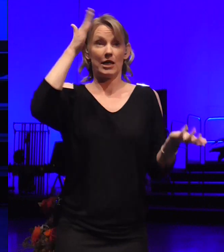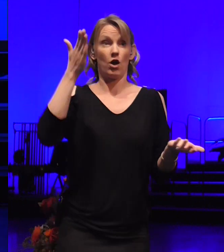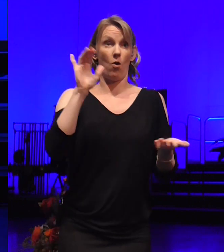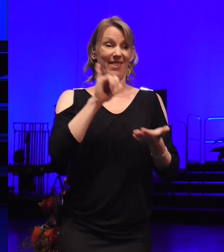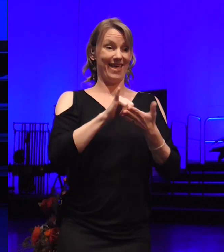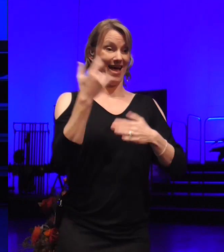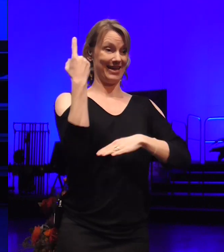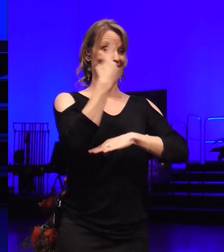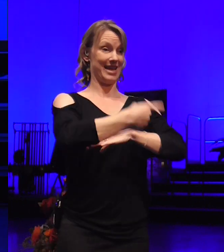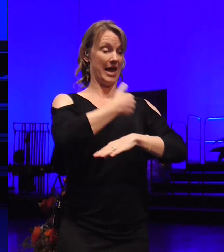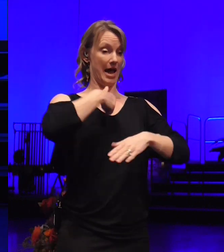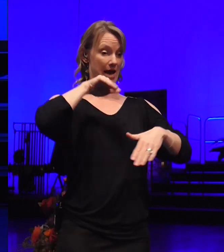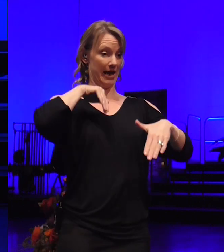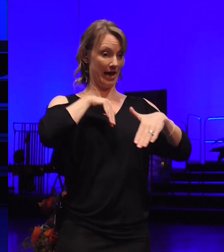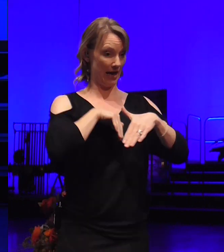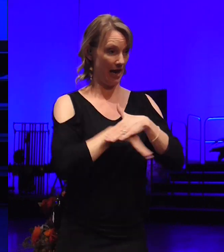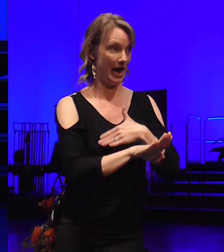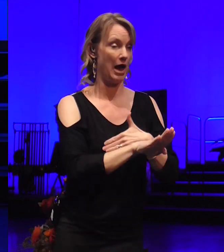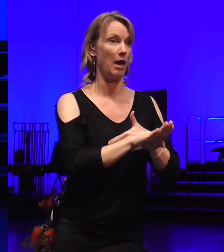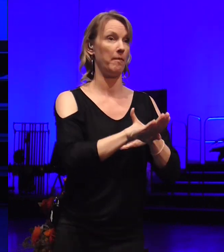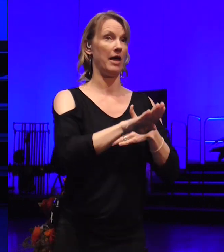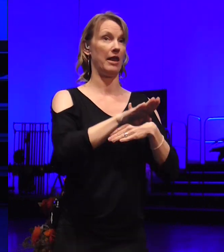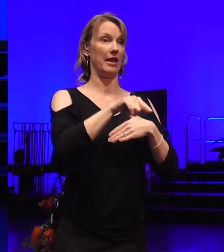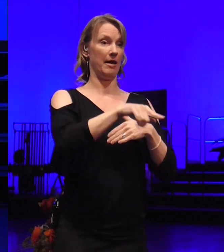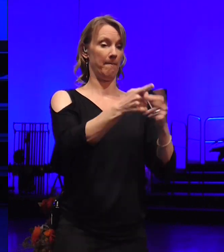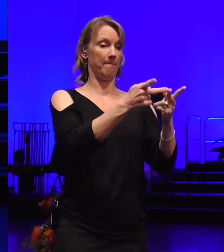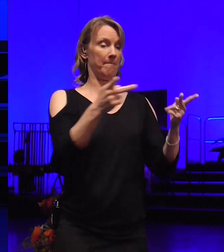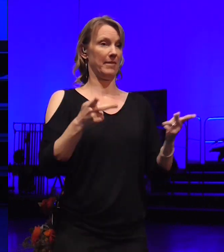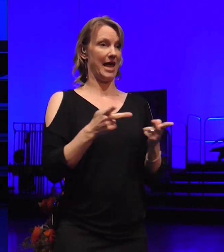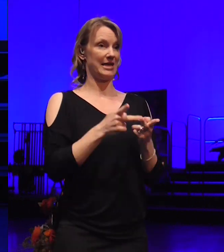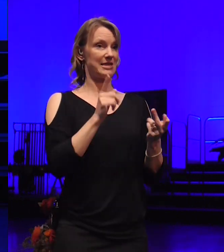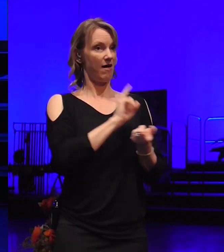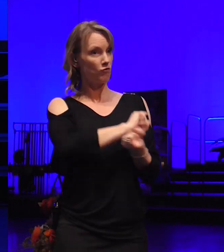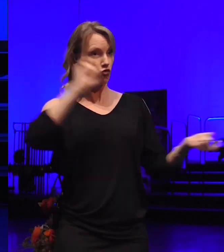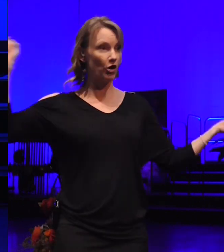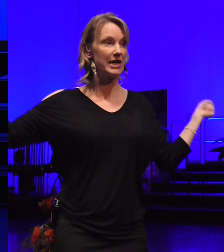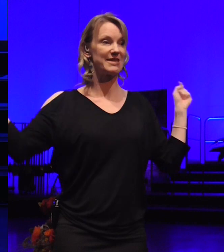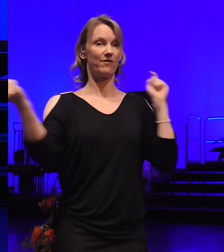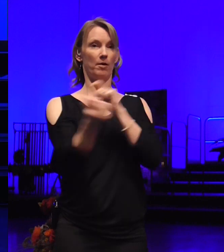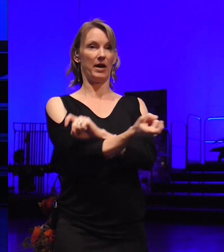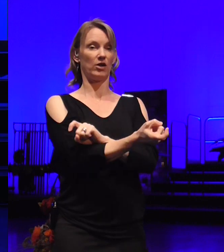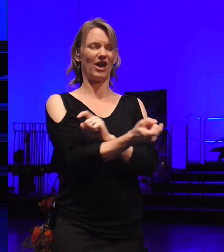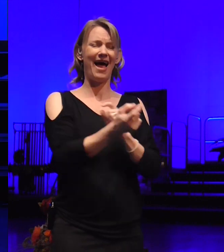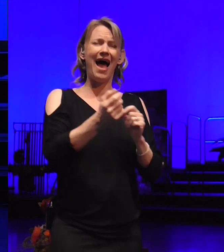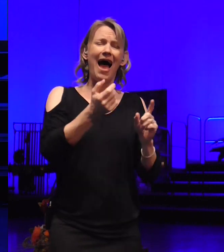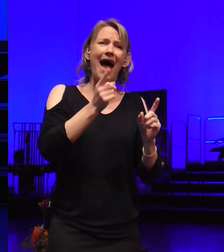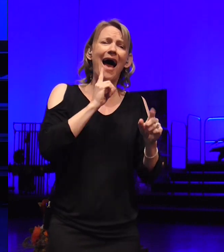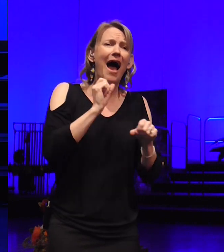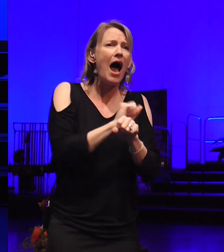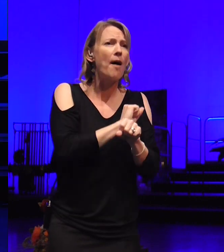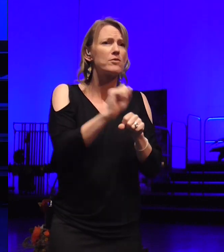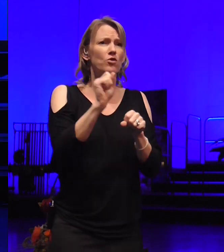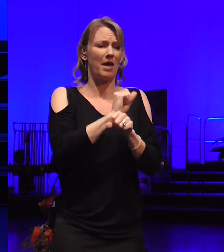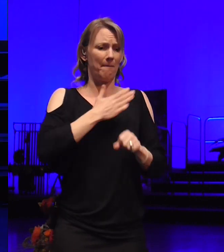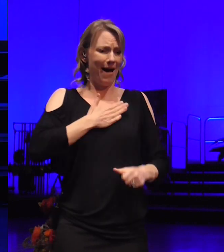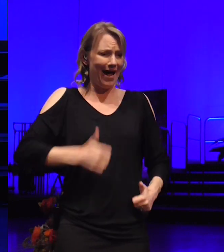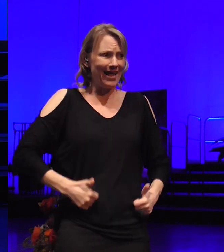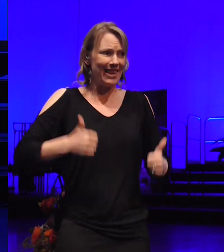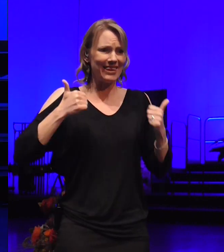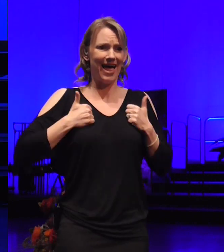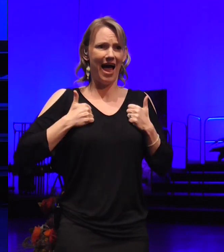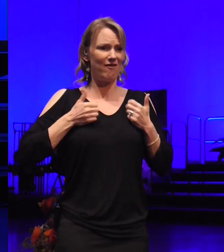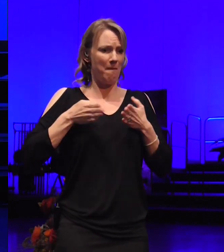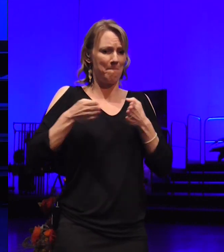day I entered a portal of transformation. It would absolutely change the course of